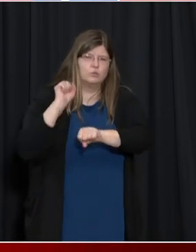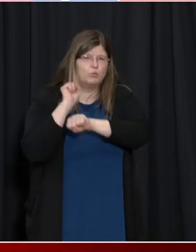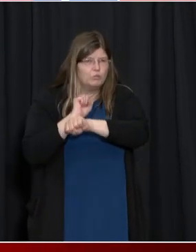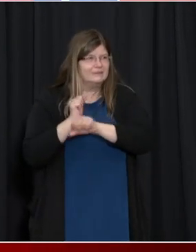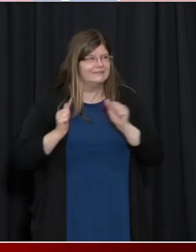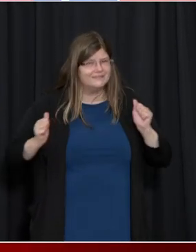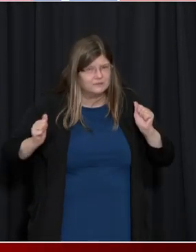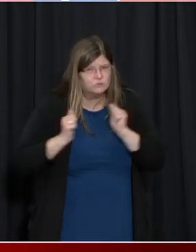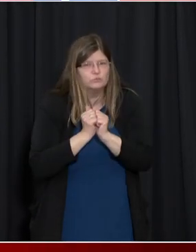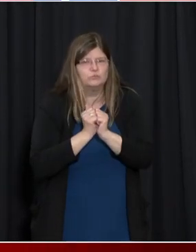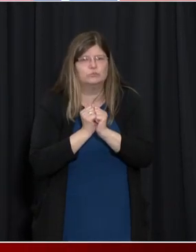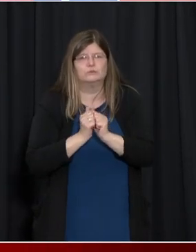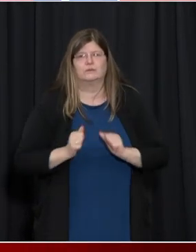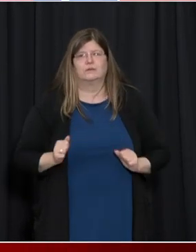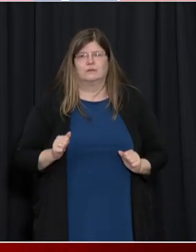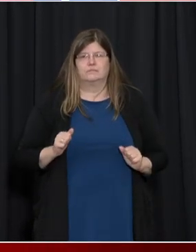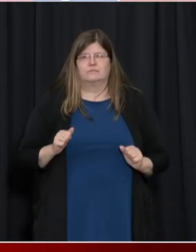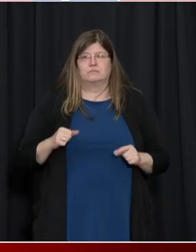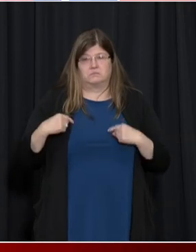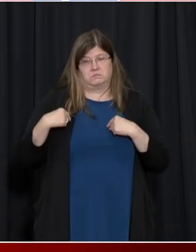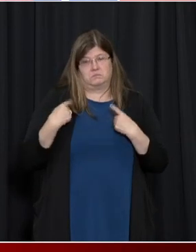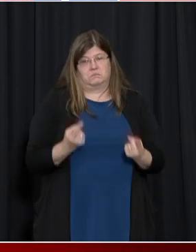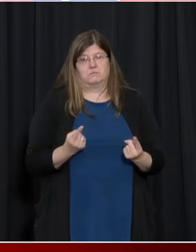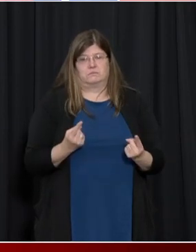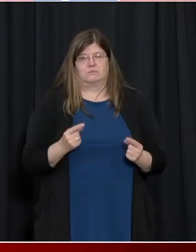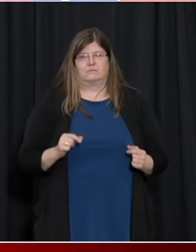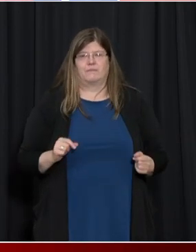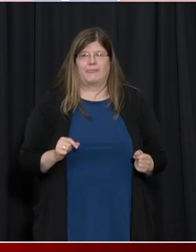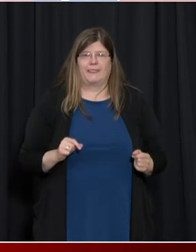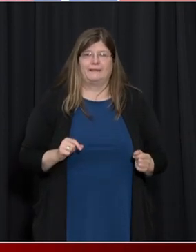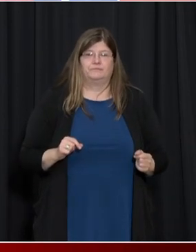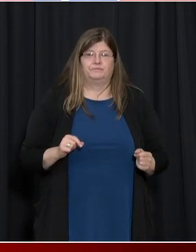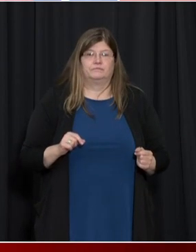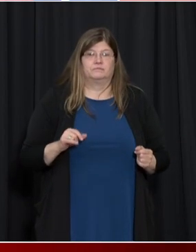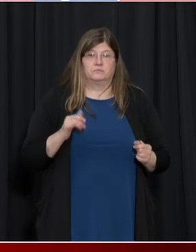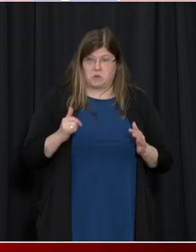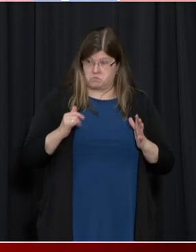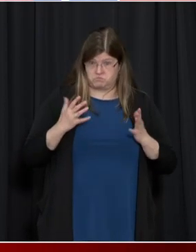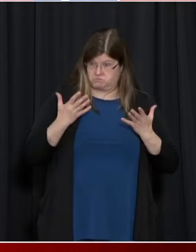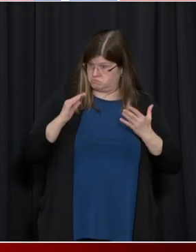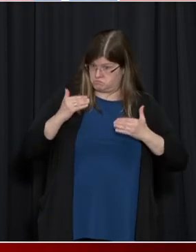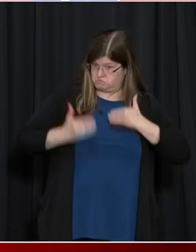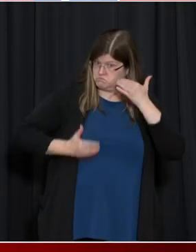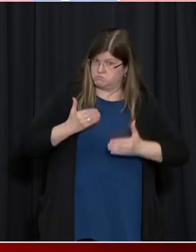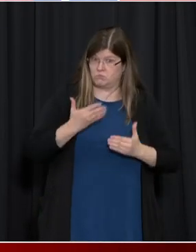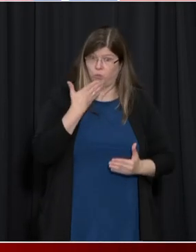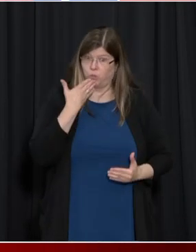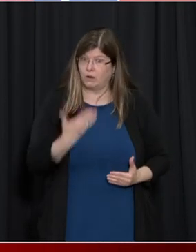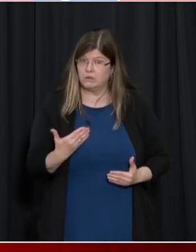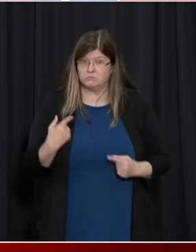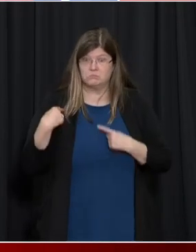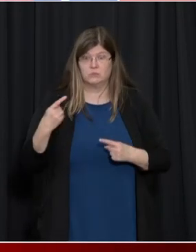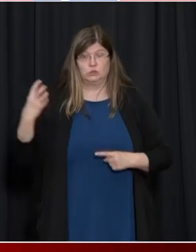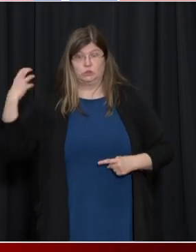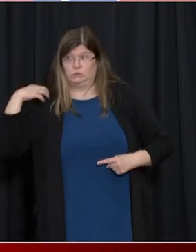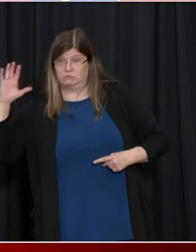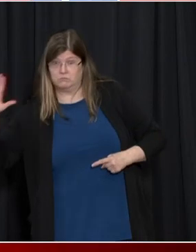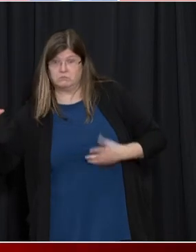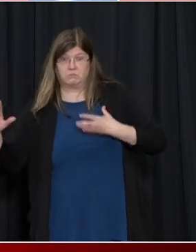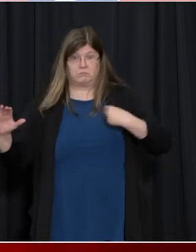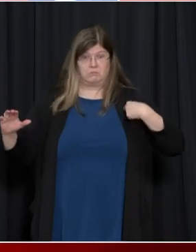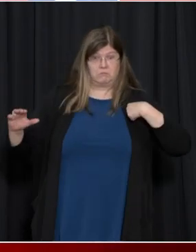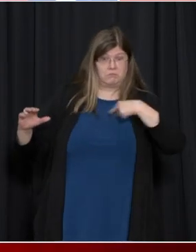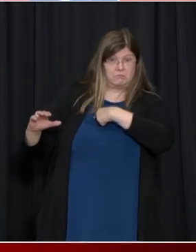throughout this response, and which has worked well, is that the chairman and I and members of the council